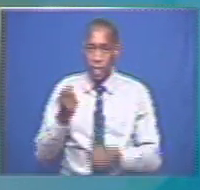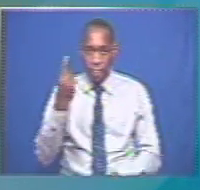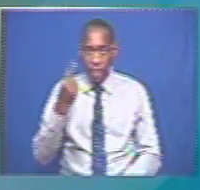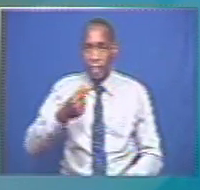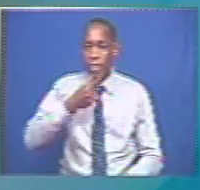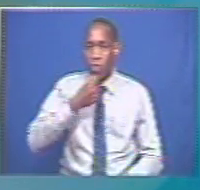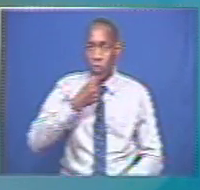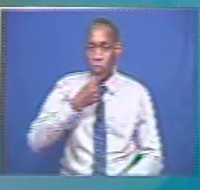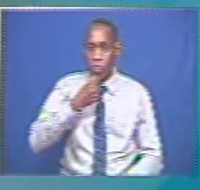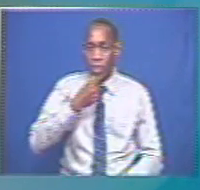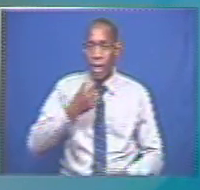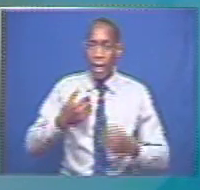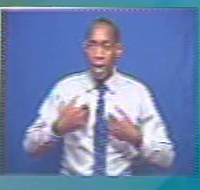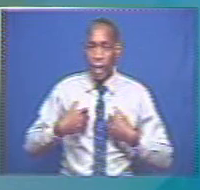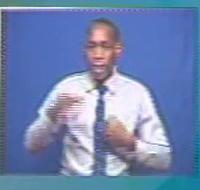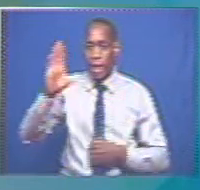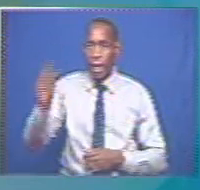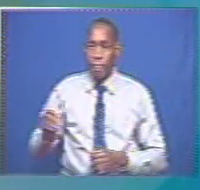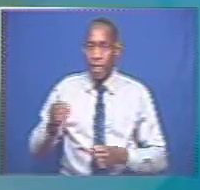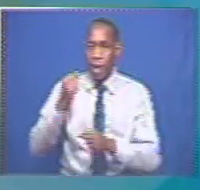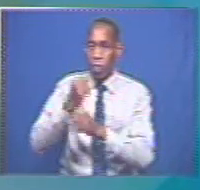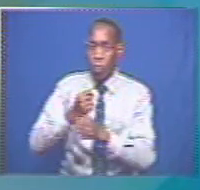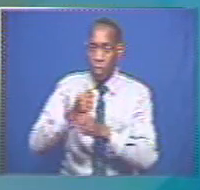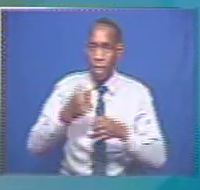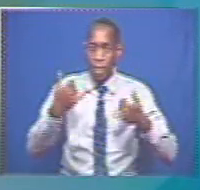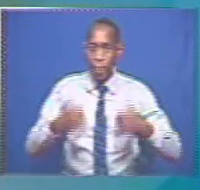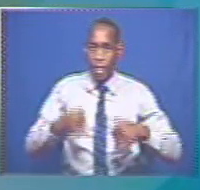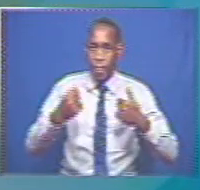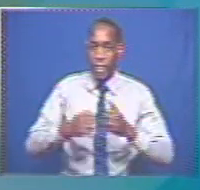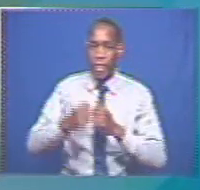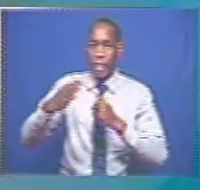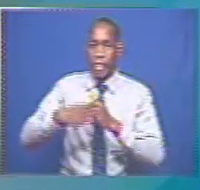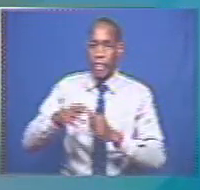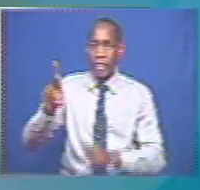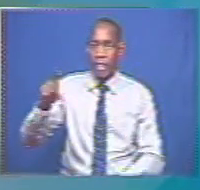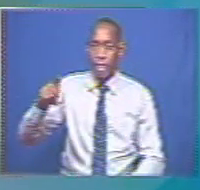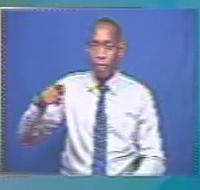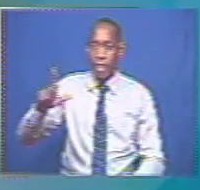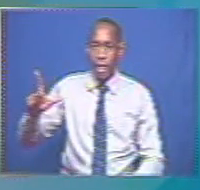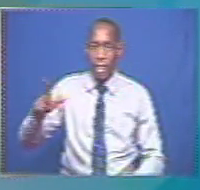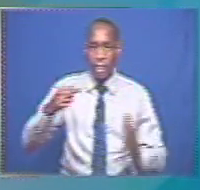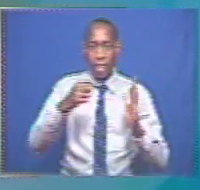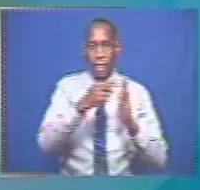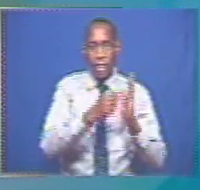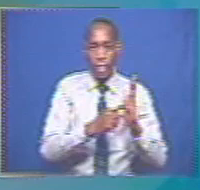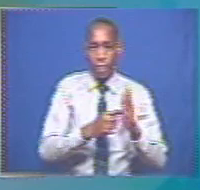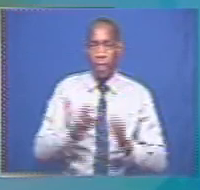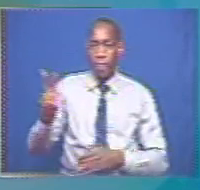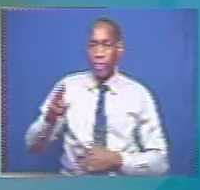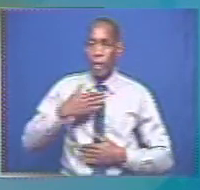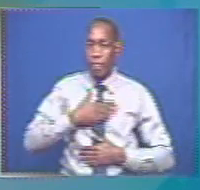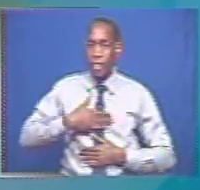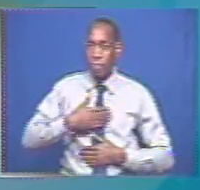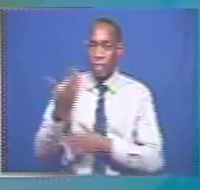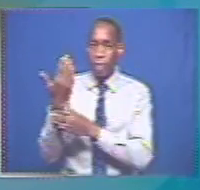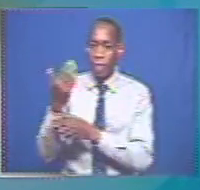have had continental, you know, assignments, and they've played just 19 Kenyan Premier League matches. Victor, please, keep the papers down.